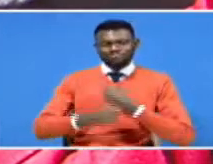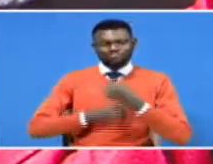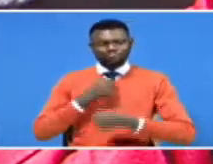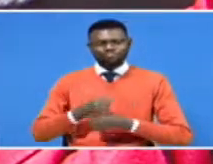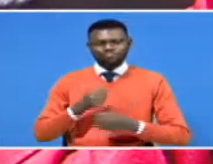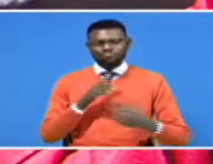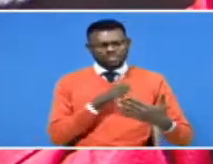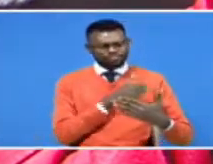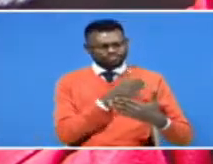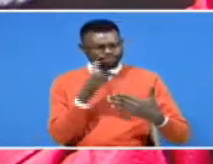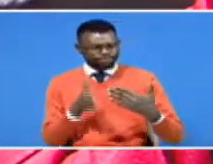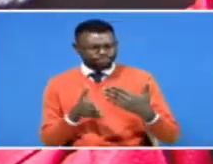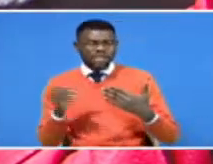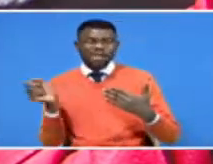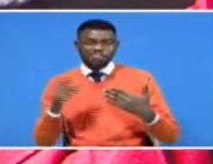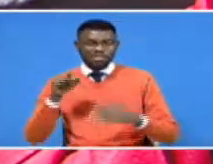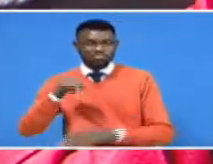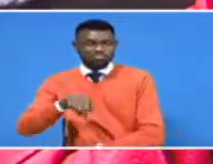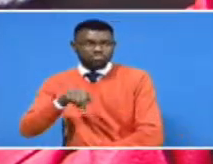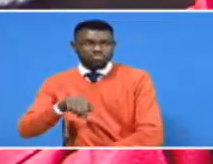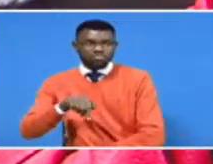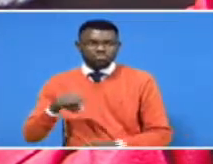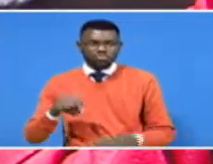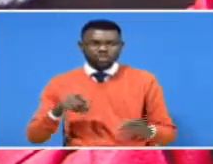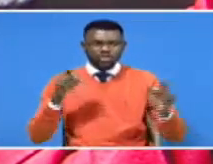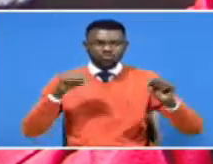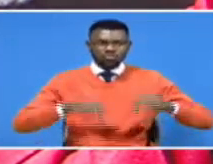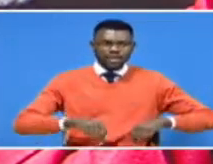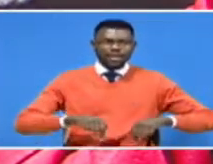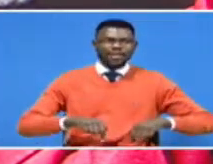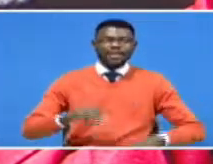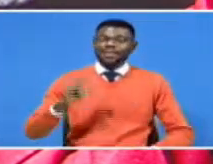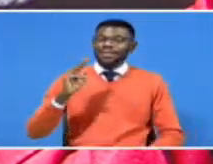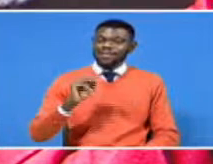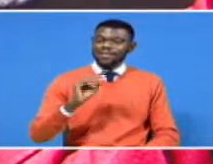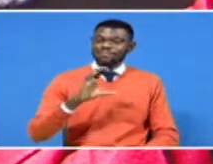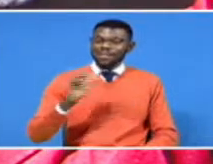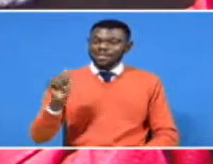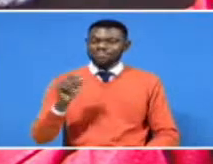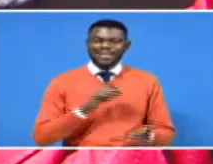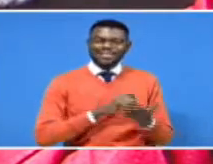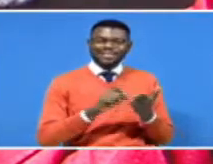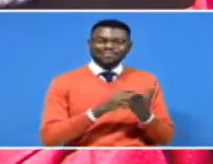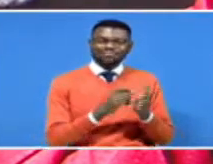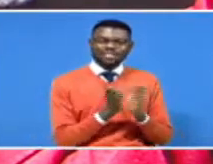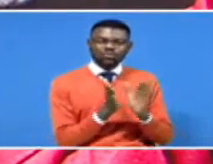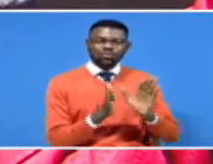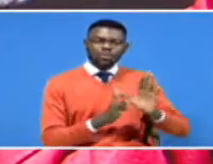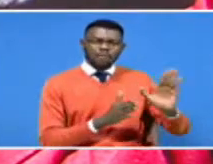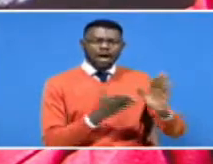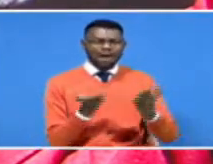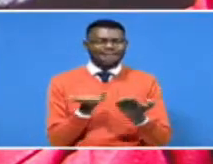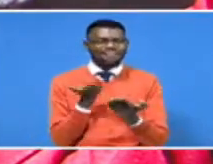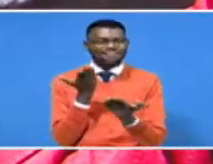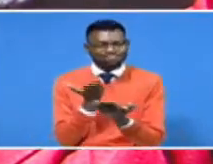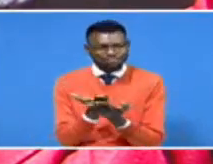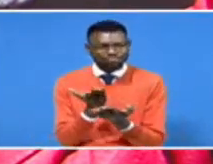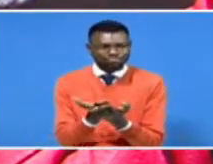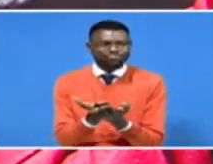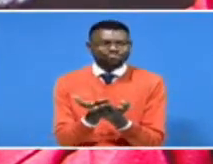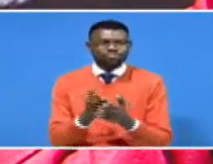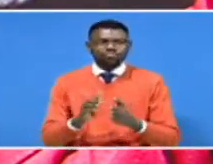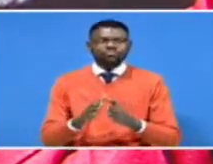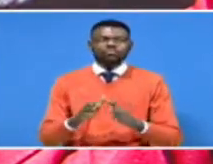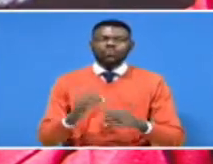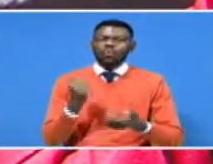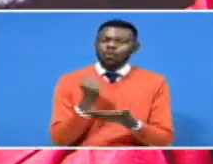lapses at the end of this month. Now, today, the ward representatives, through their Secretary General, Stanley Karanja, have petitioned the Office of the Deputy